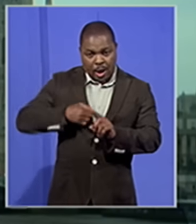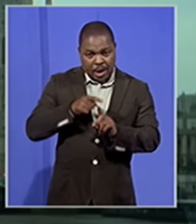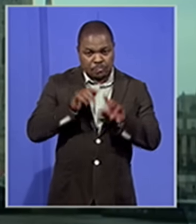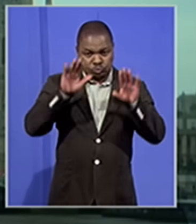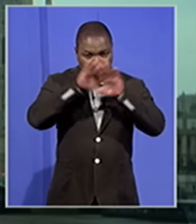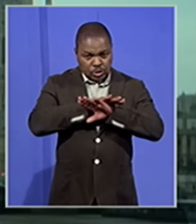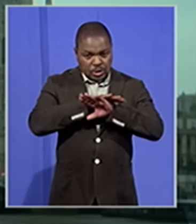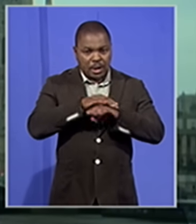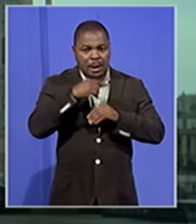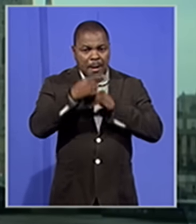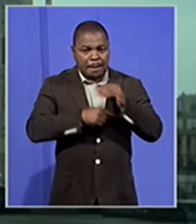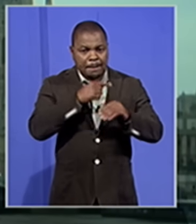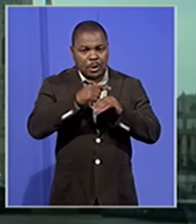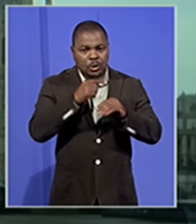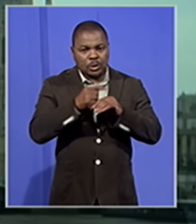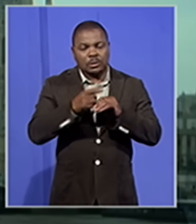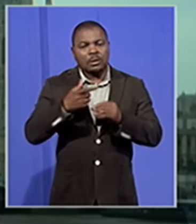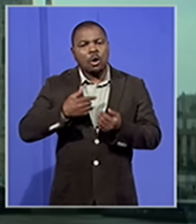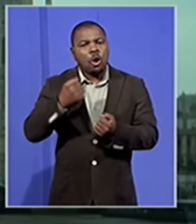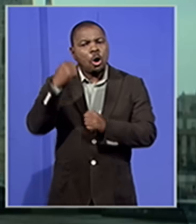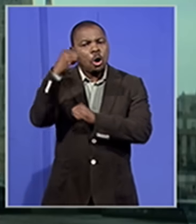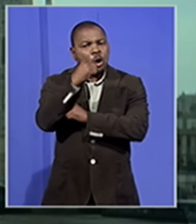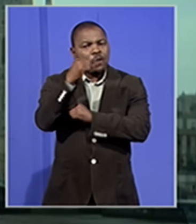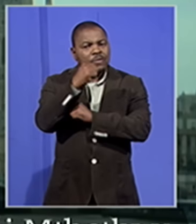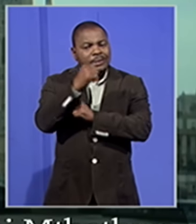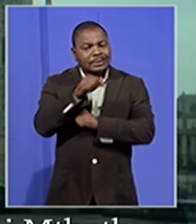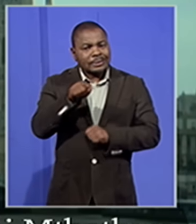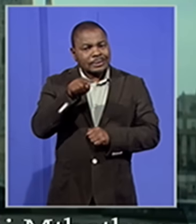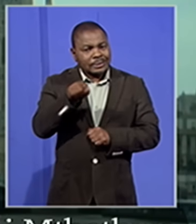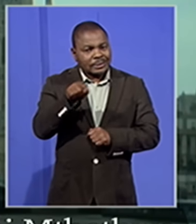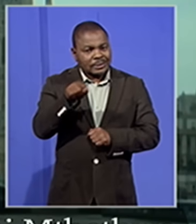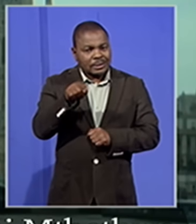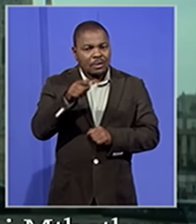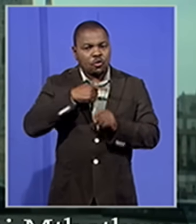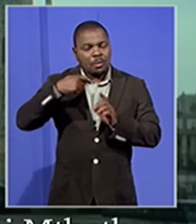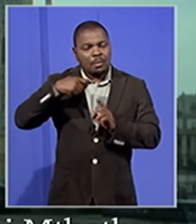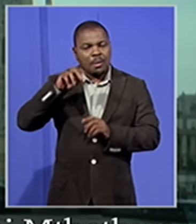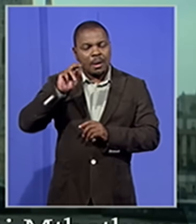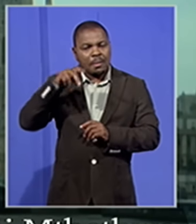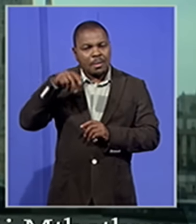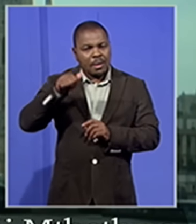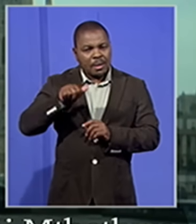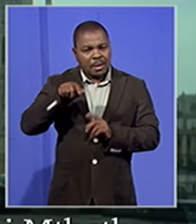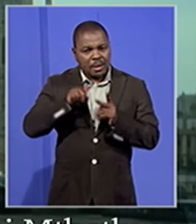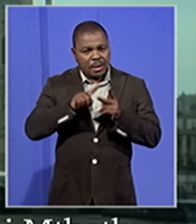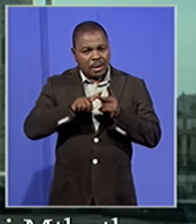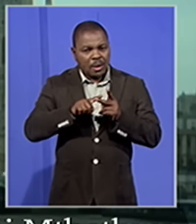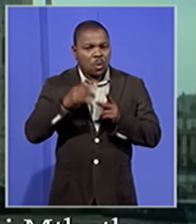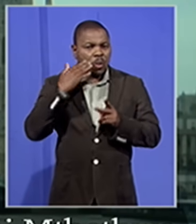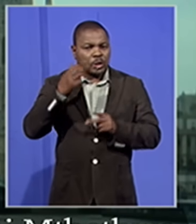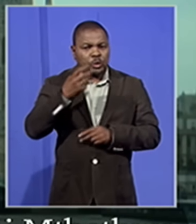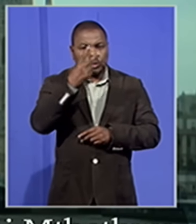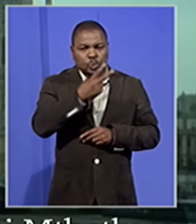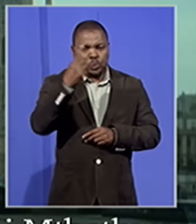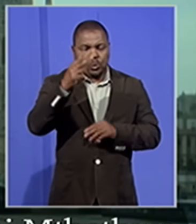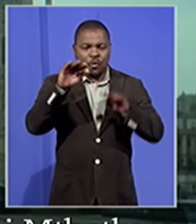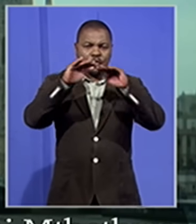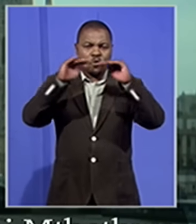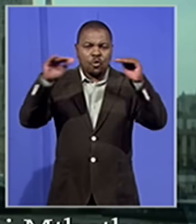the prosecutor's office. He had reportedly reserved a room on the 22nd floor of the